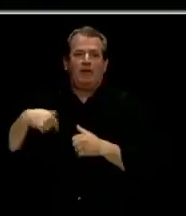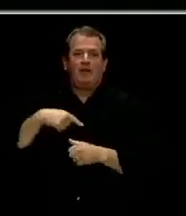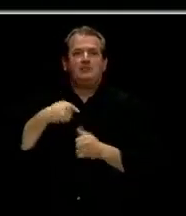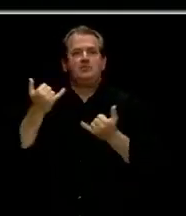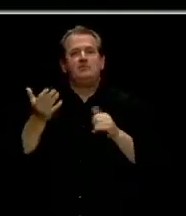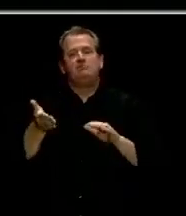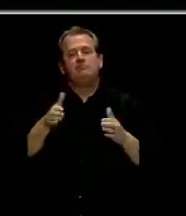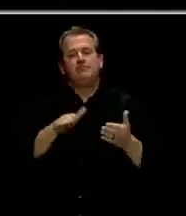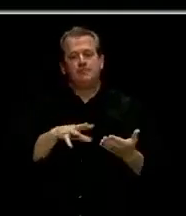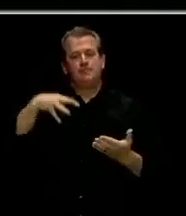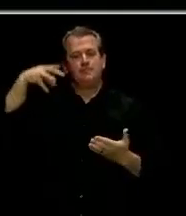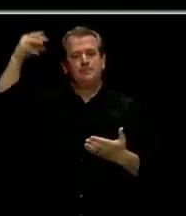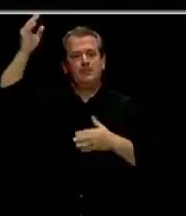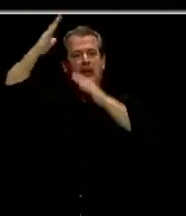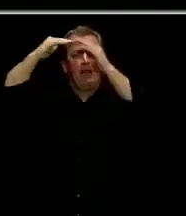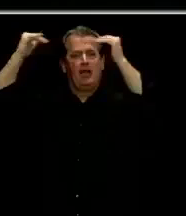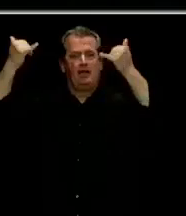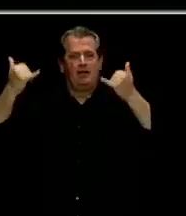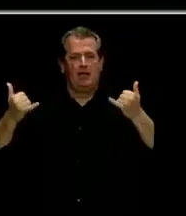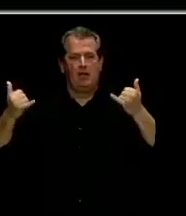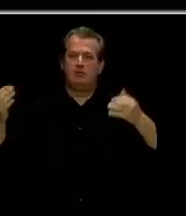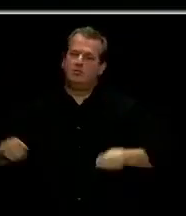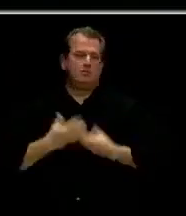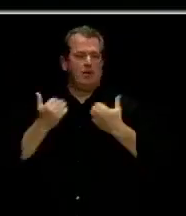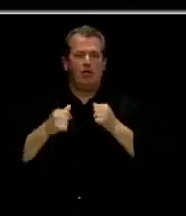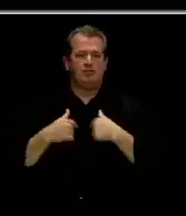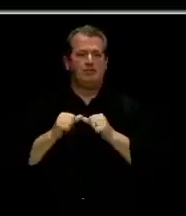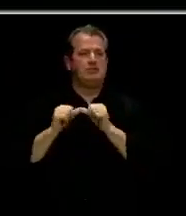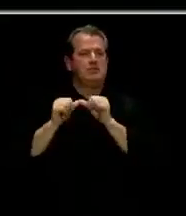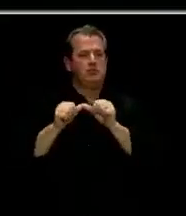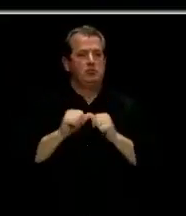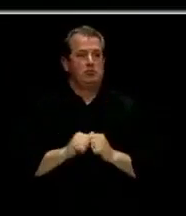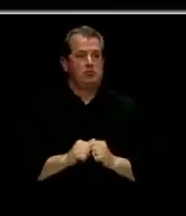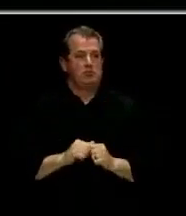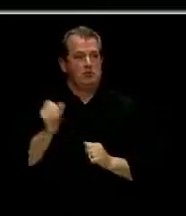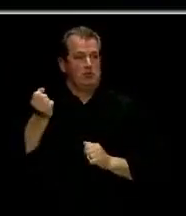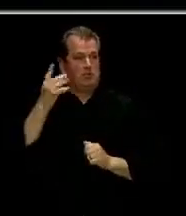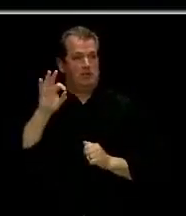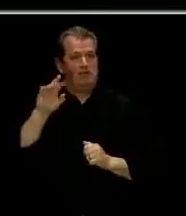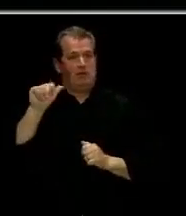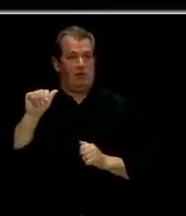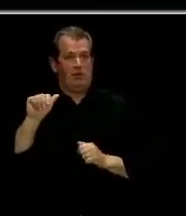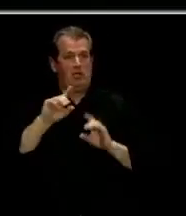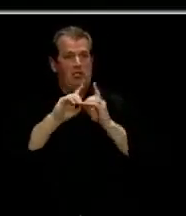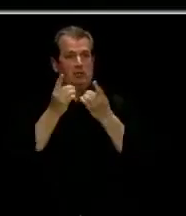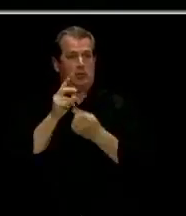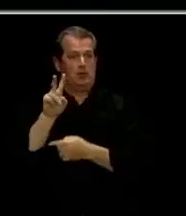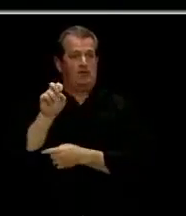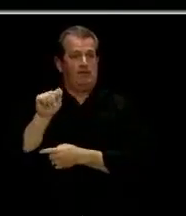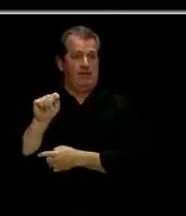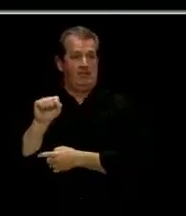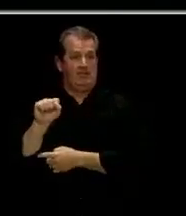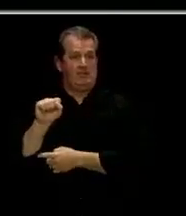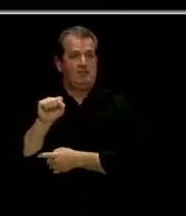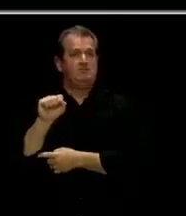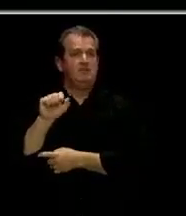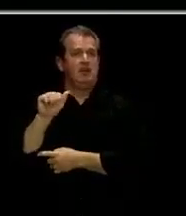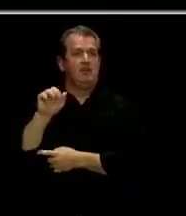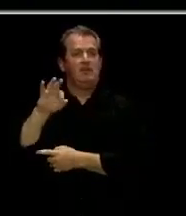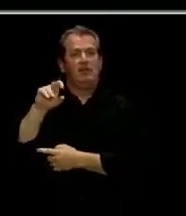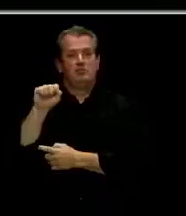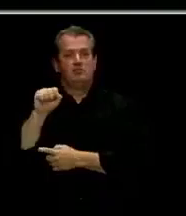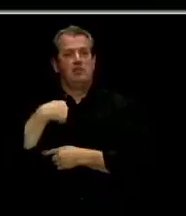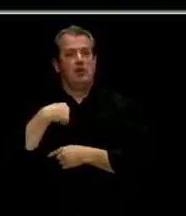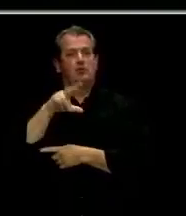place in heaven, and we're inspired by him. So for the Florida Department of Veterans Affairs, I spent 37 years in uniform as a